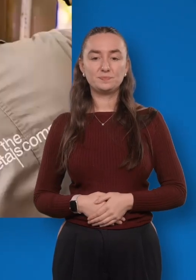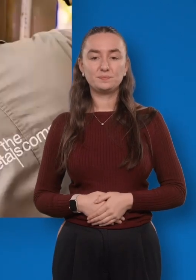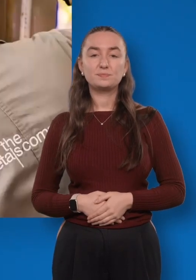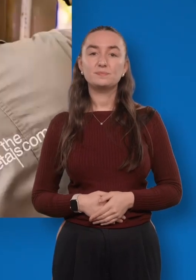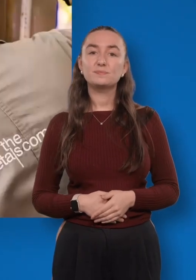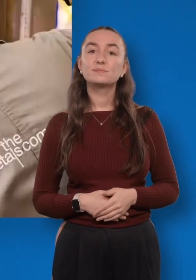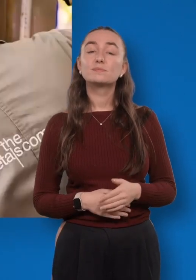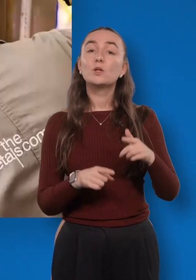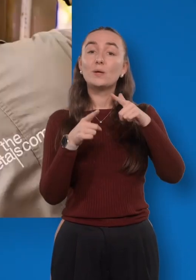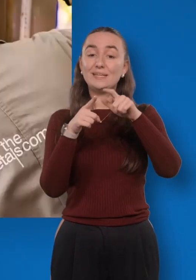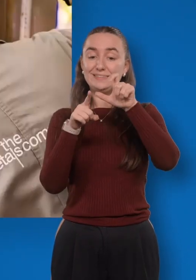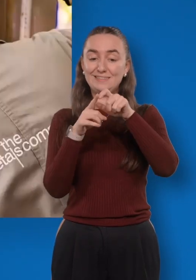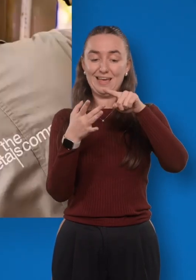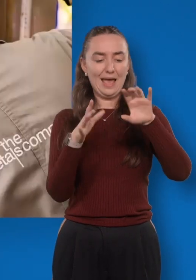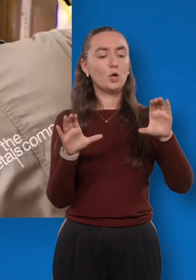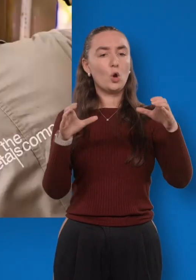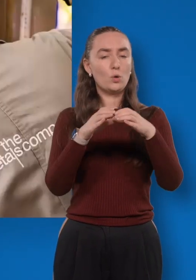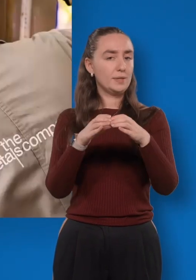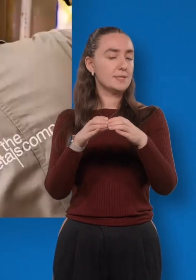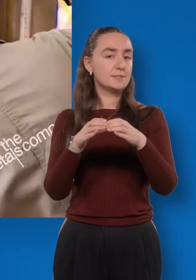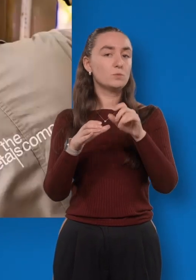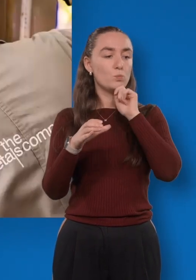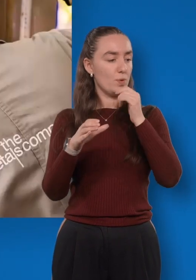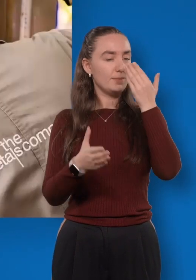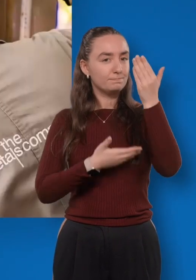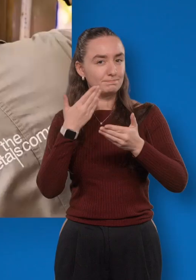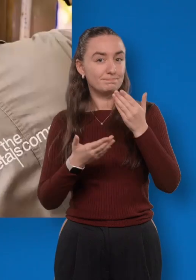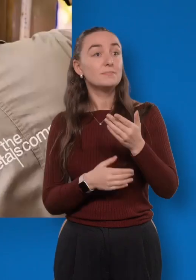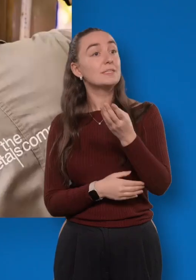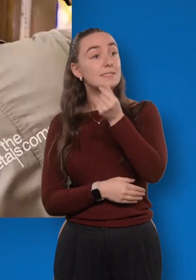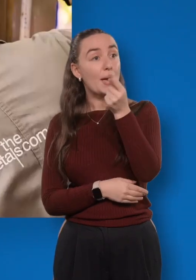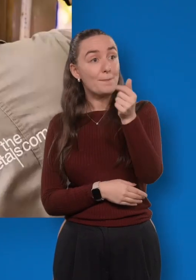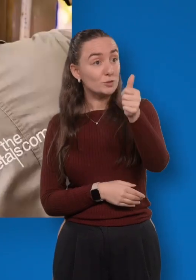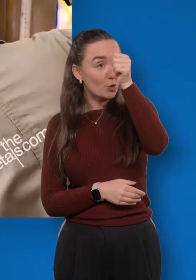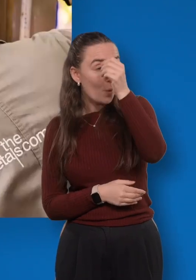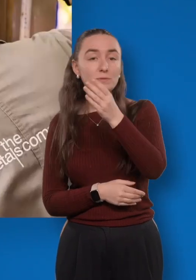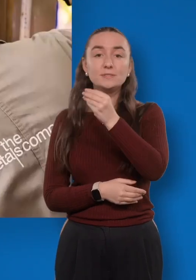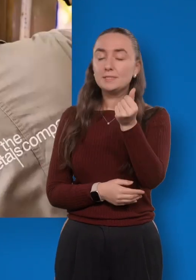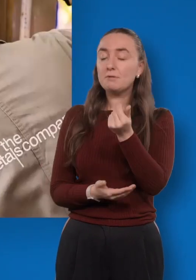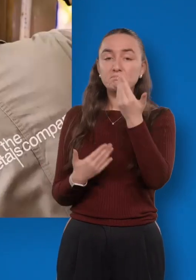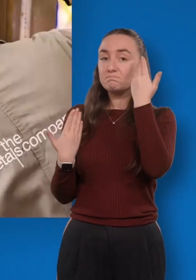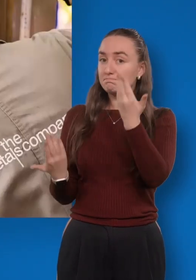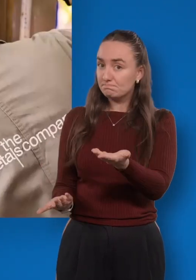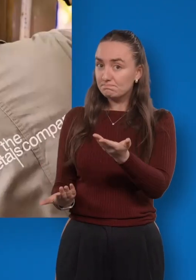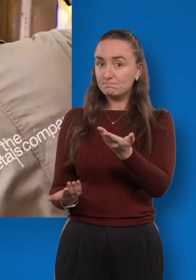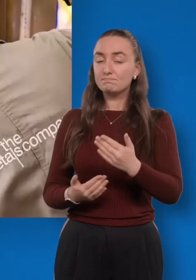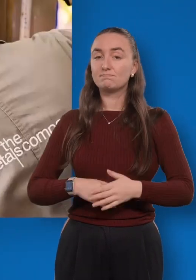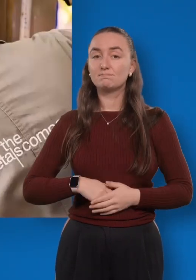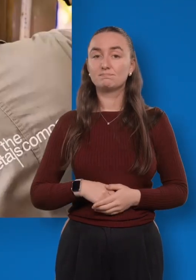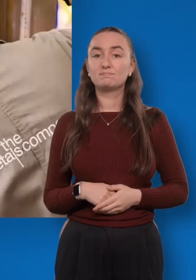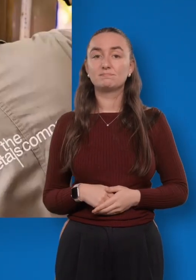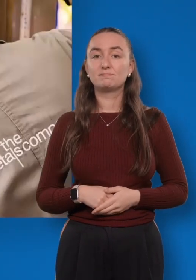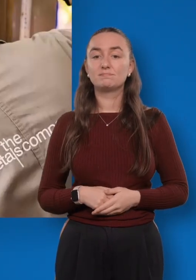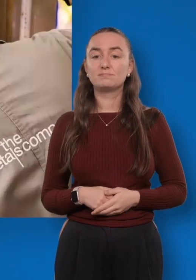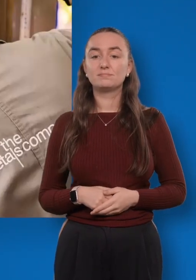Diversity, and Inclusion Caucus, because some of you might be already familiar with it, some others might not.